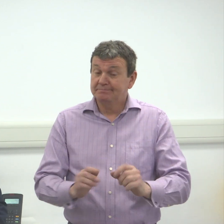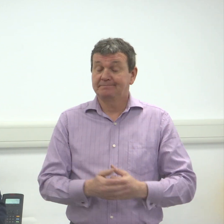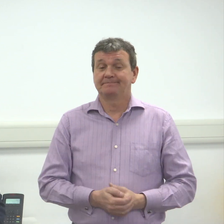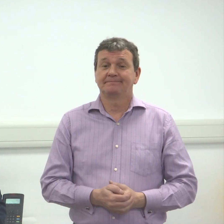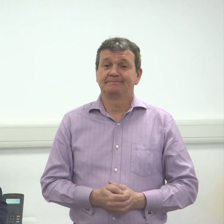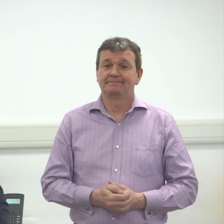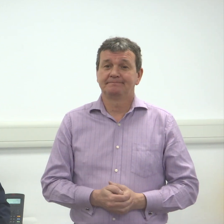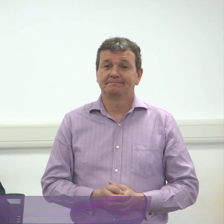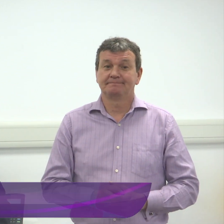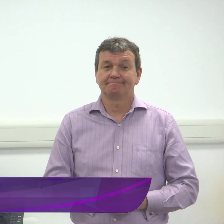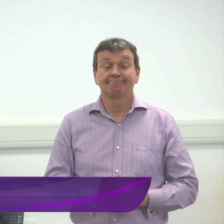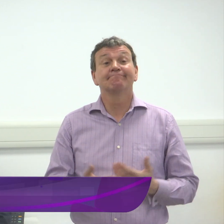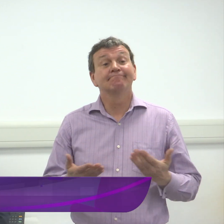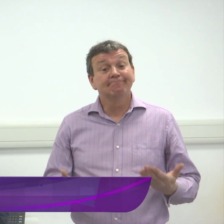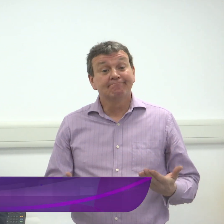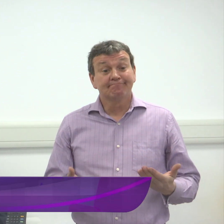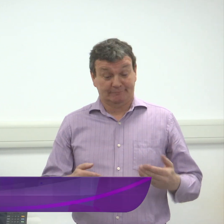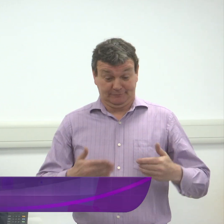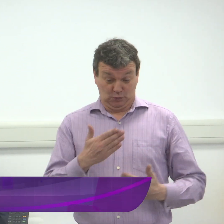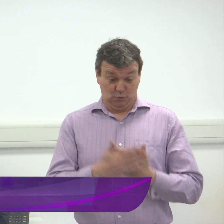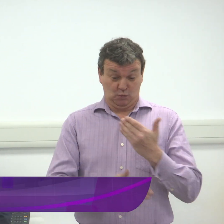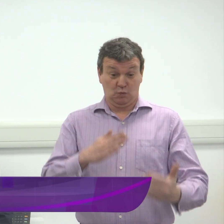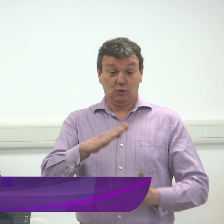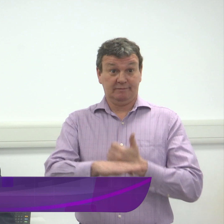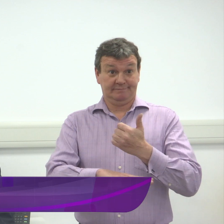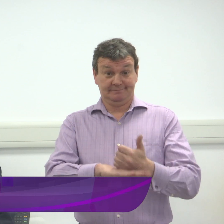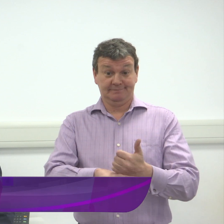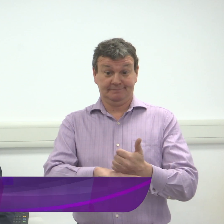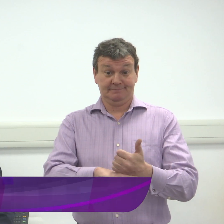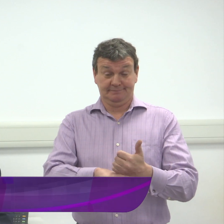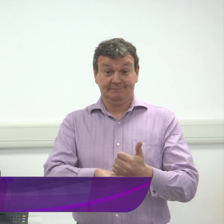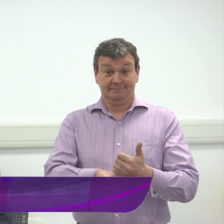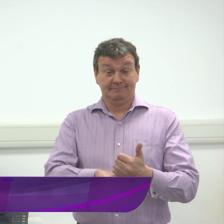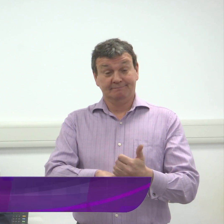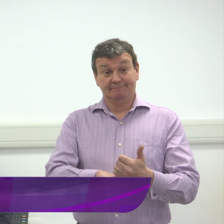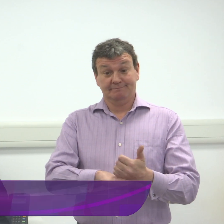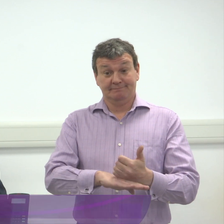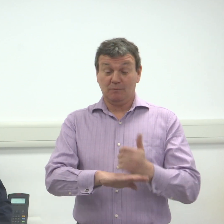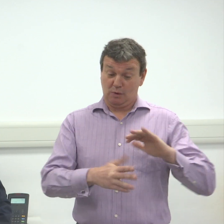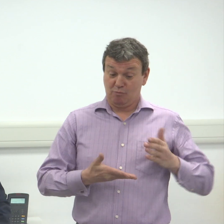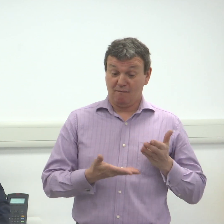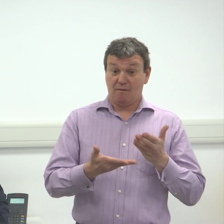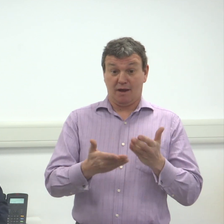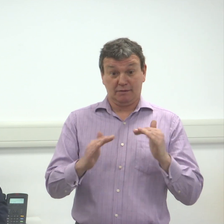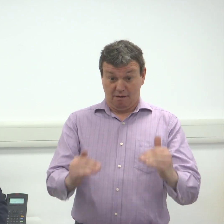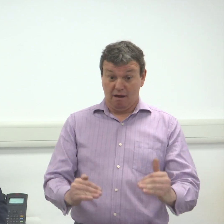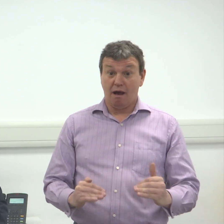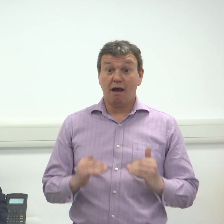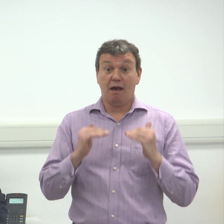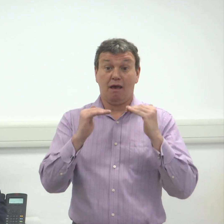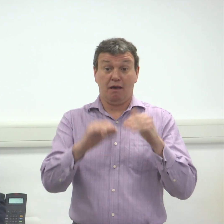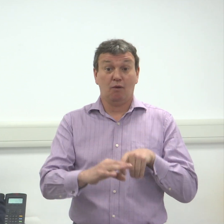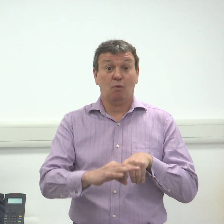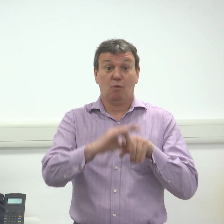So we hope that with these new facilities, not only will we be able to actually deliver a higher quality of care